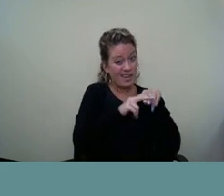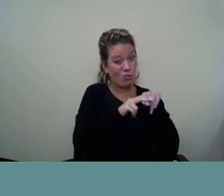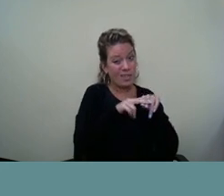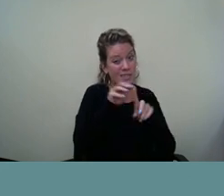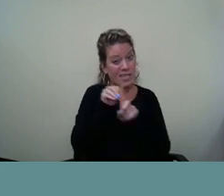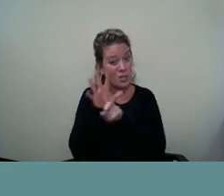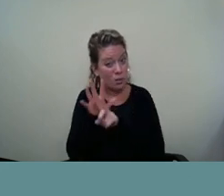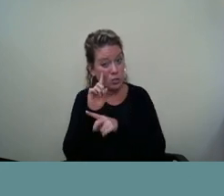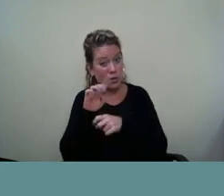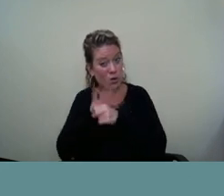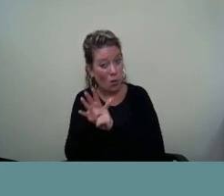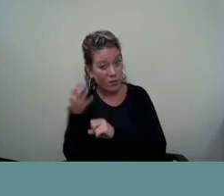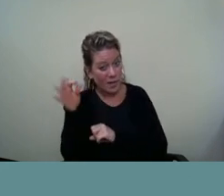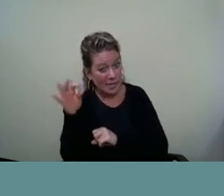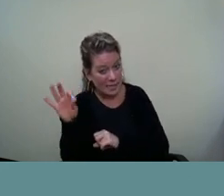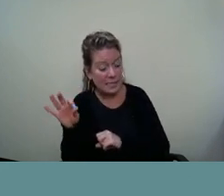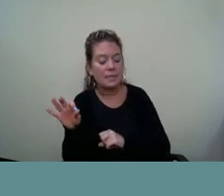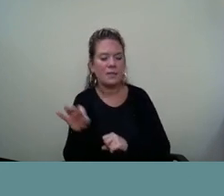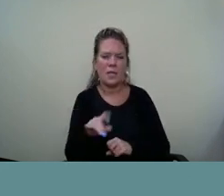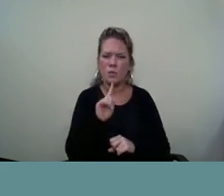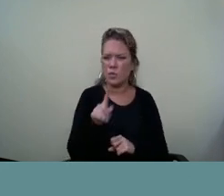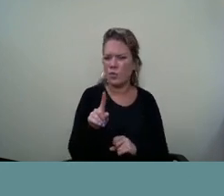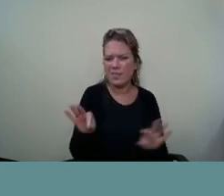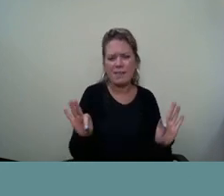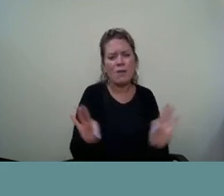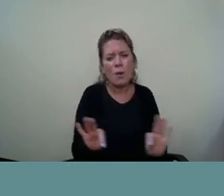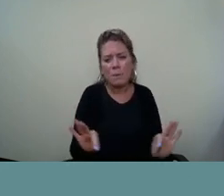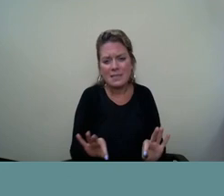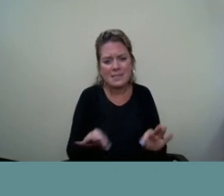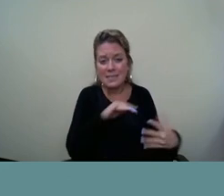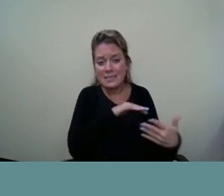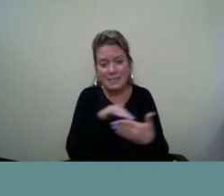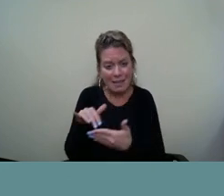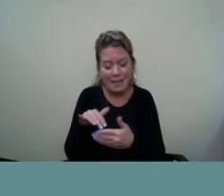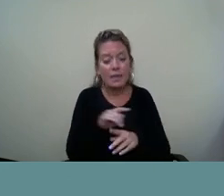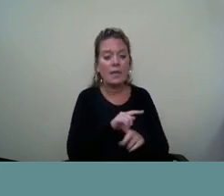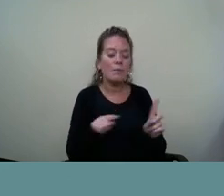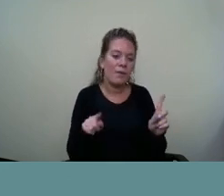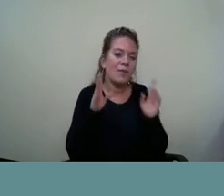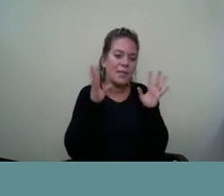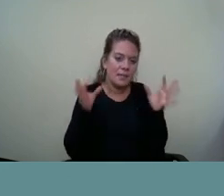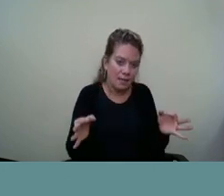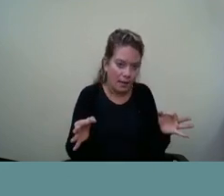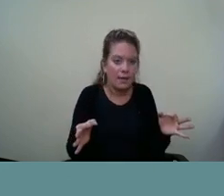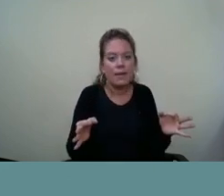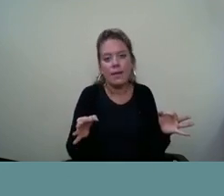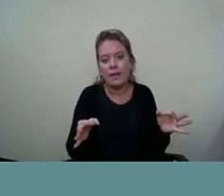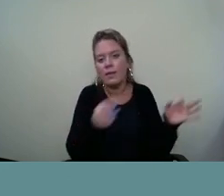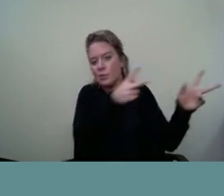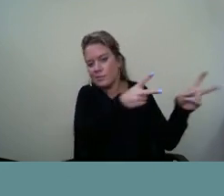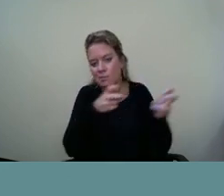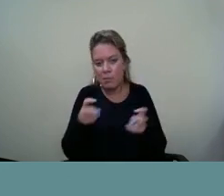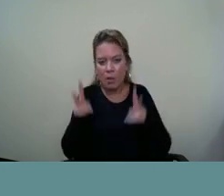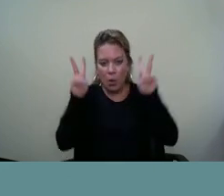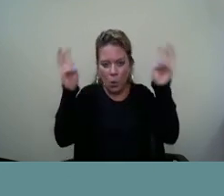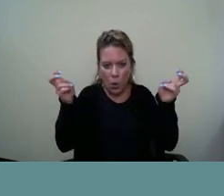exposure to COVID-19, etc. It was a really harmless study, but they decided to take it, pull some quotes from random places